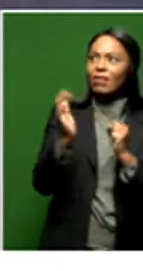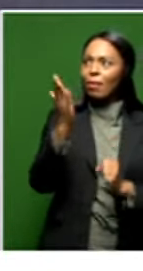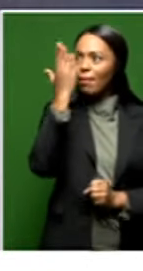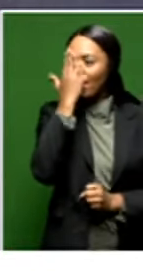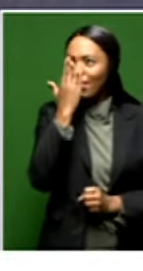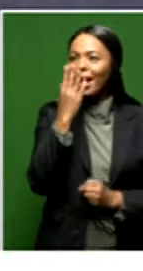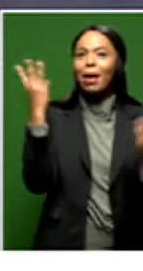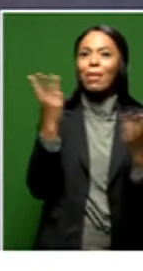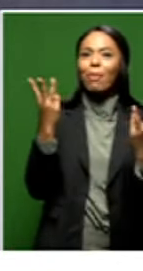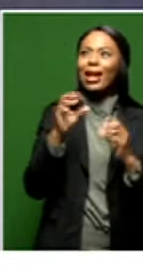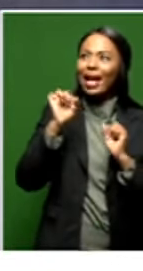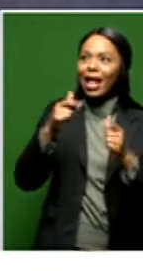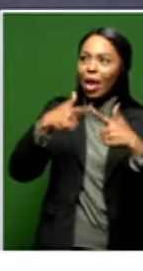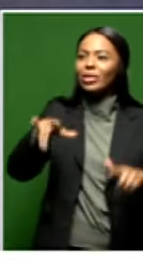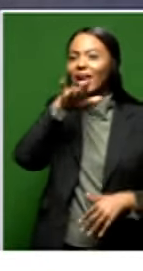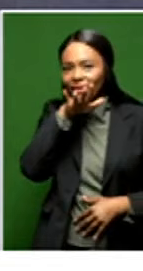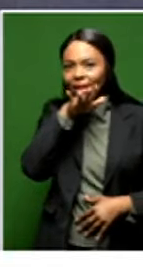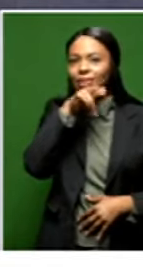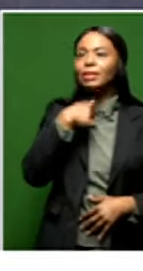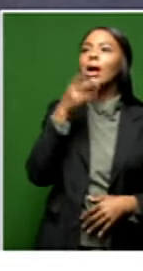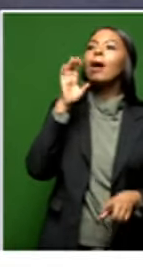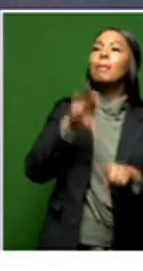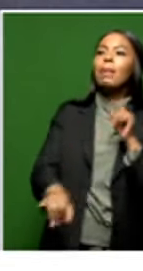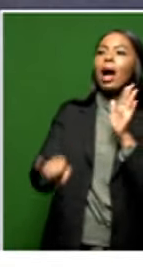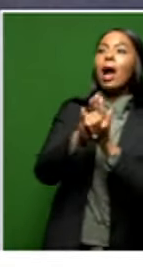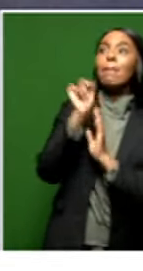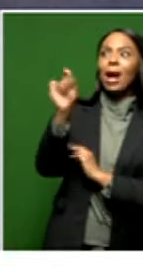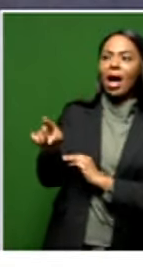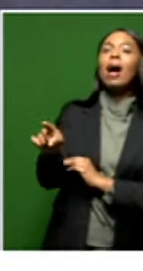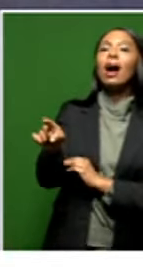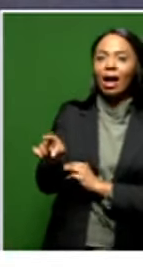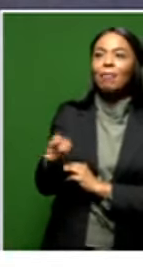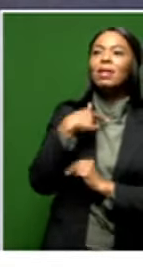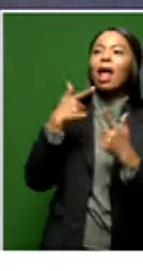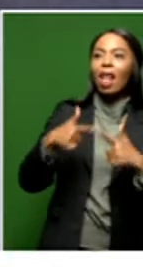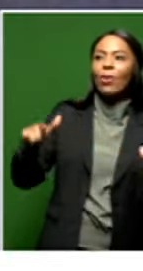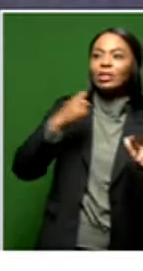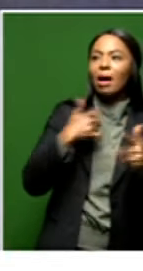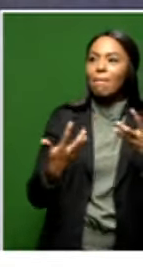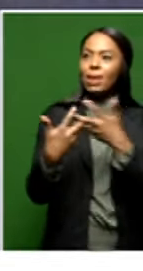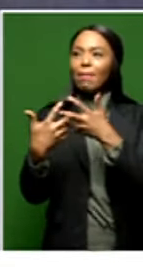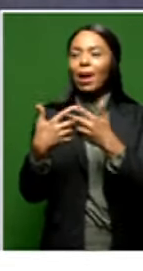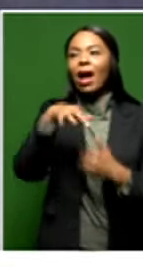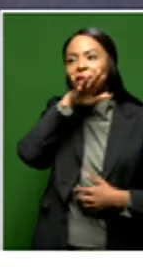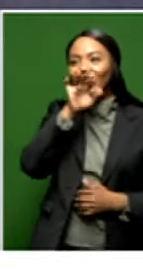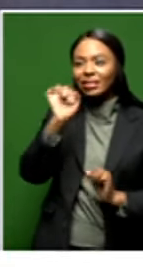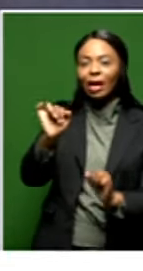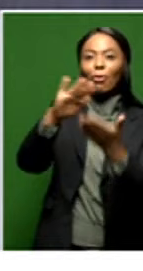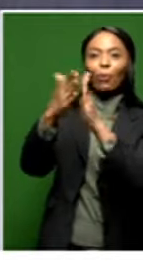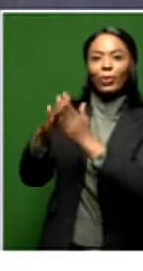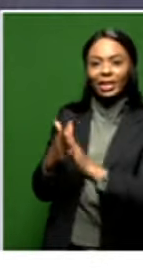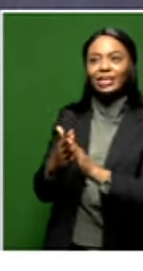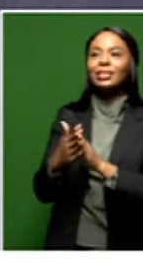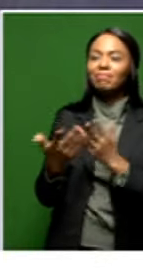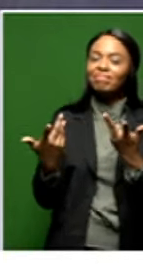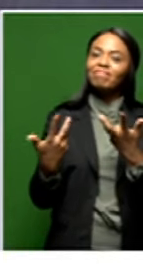that these are actually the people that I'm writing for. So I think, highlights definitely been time in the studio and just process